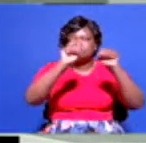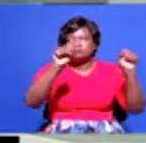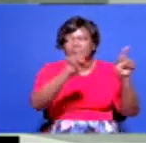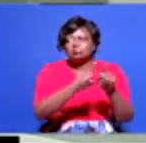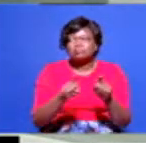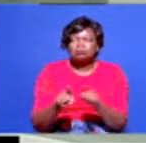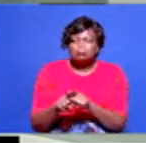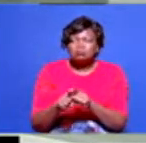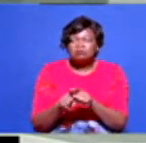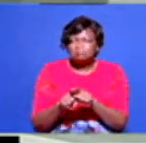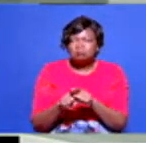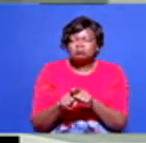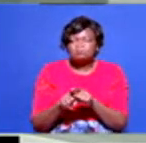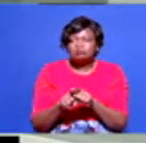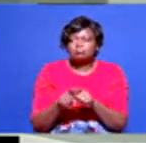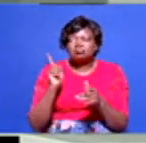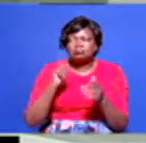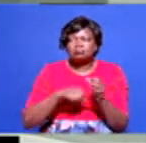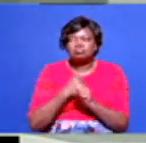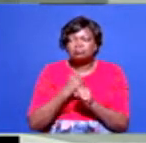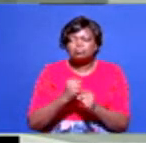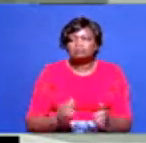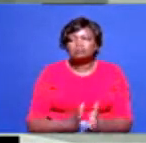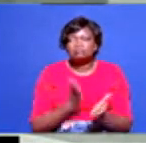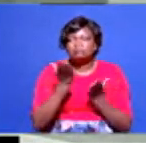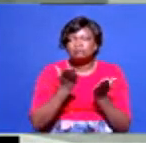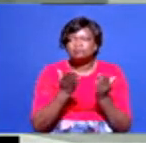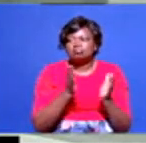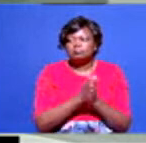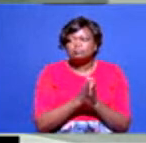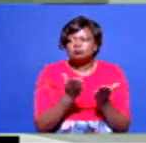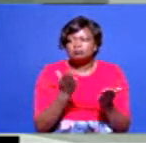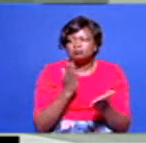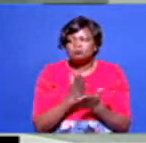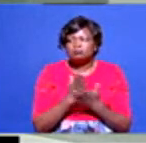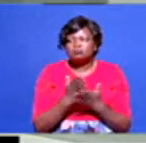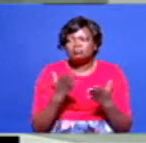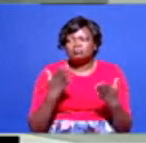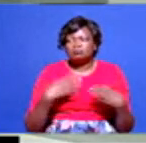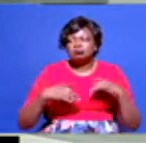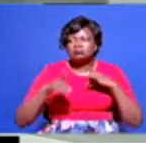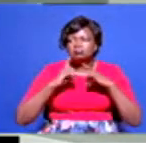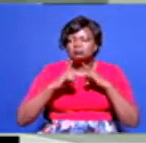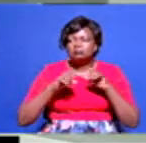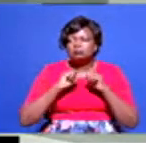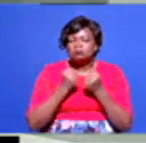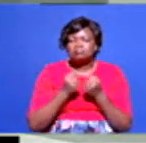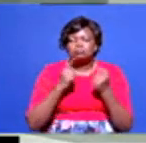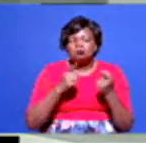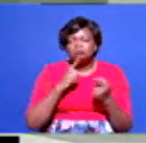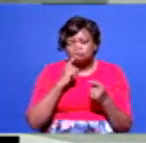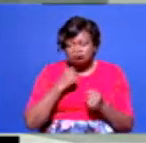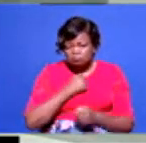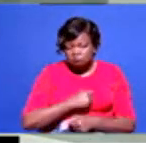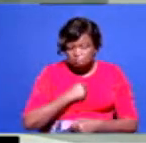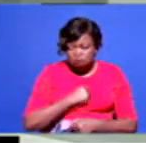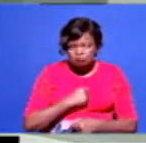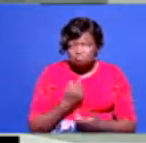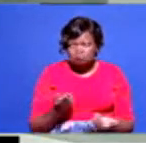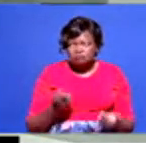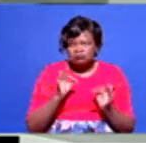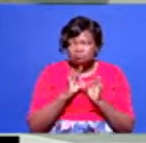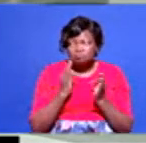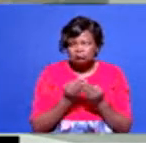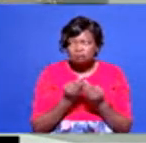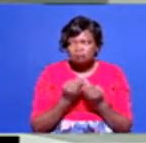the roles in the public service. Absolutely, and netizens have taken to social media to offer their condolences to the family. Take a